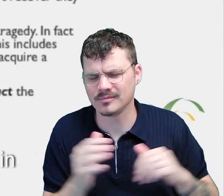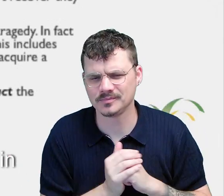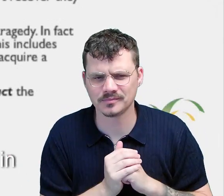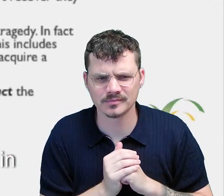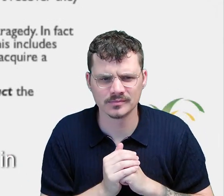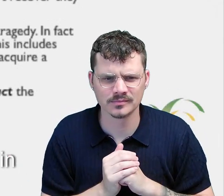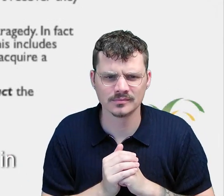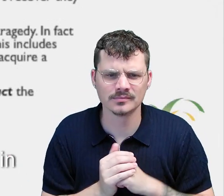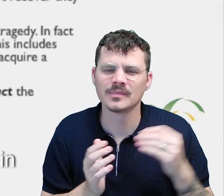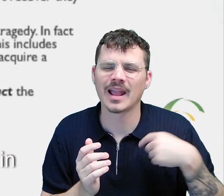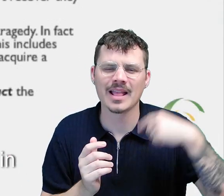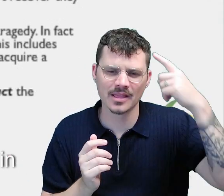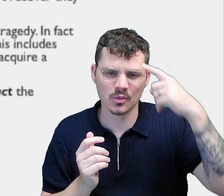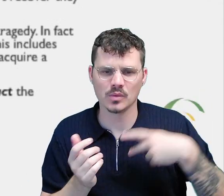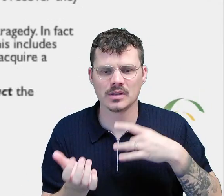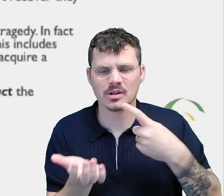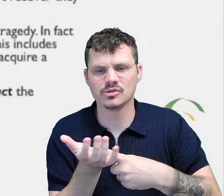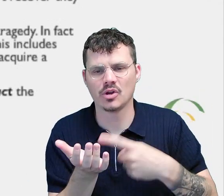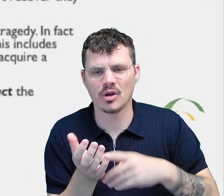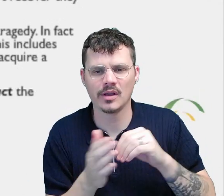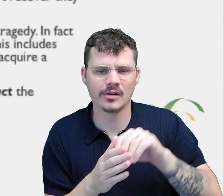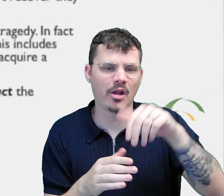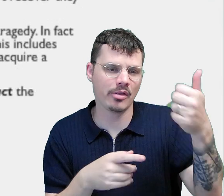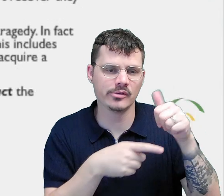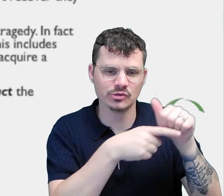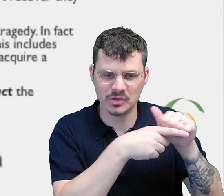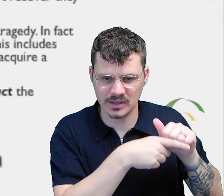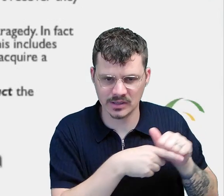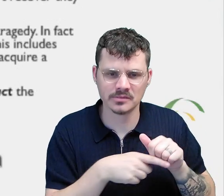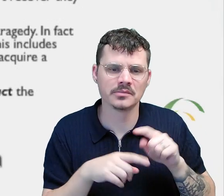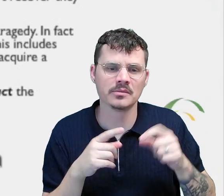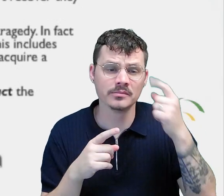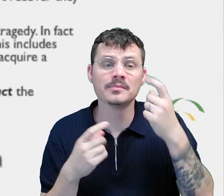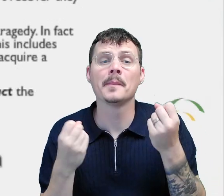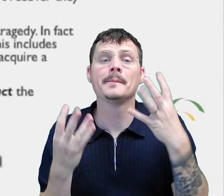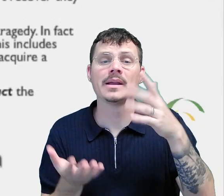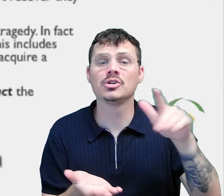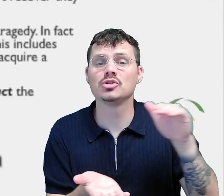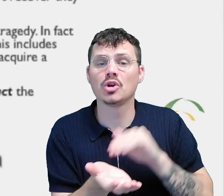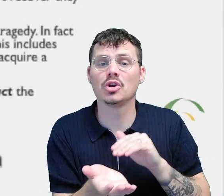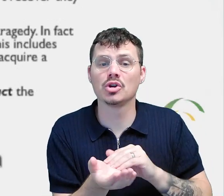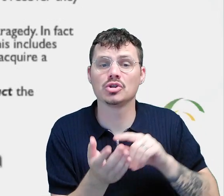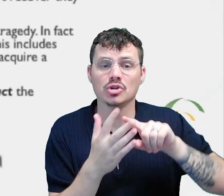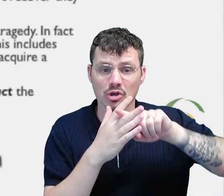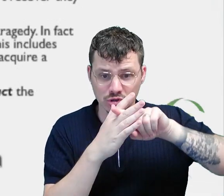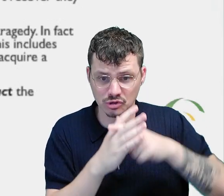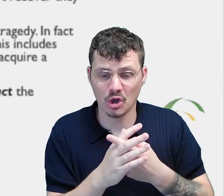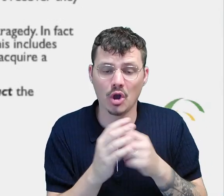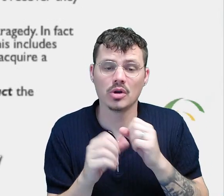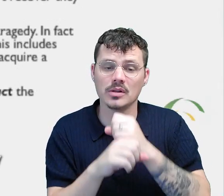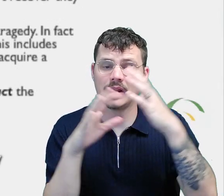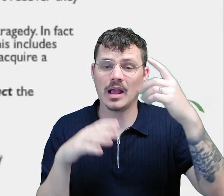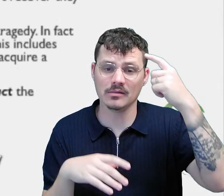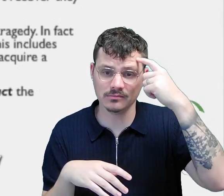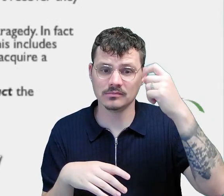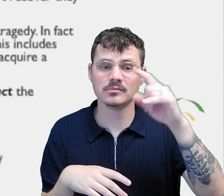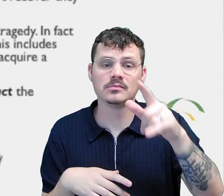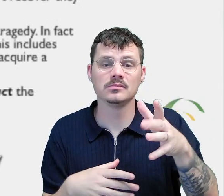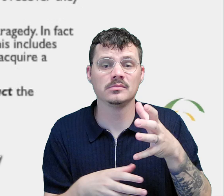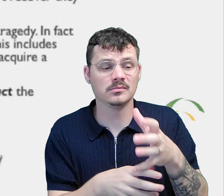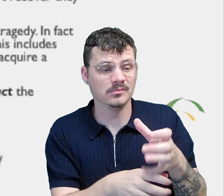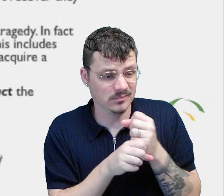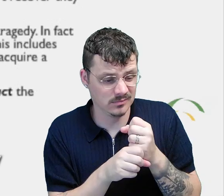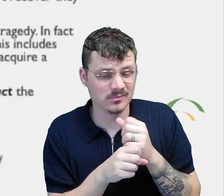And I think we've talked about that in other seminars. Many clinicians start with the idea that